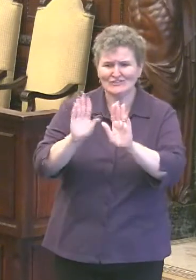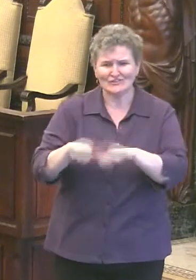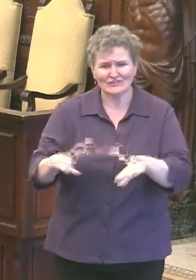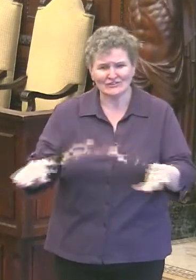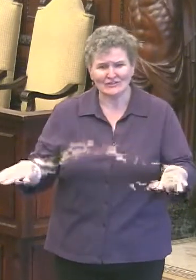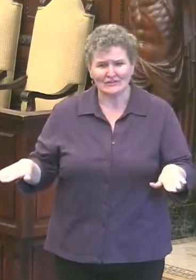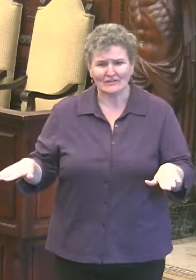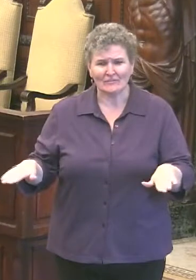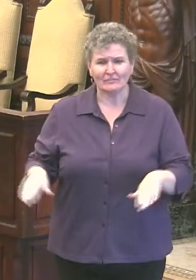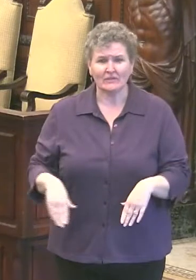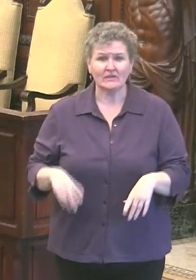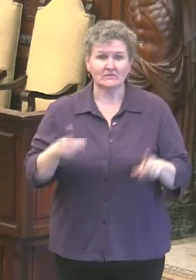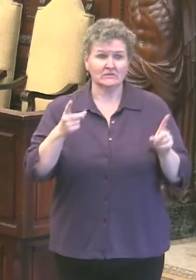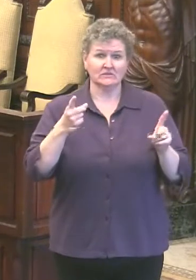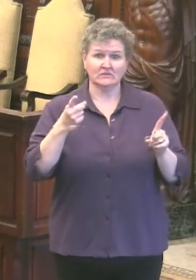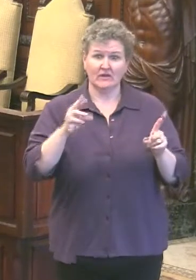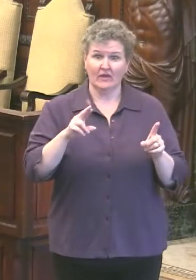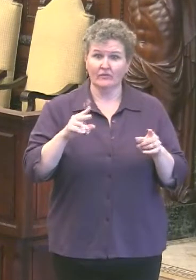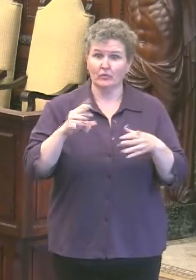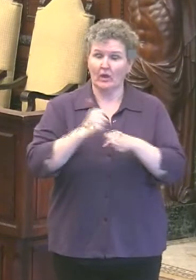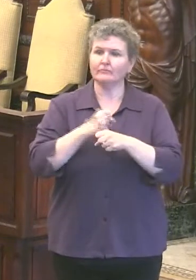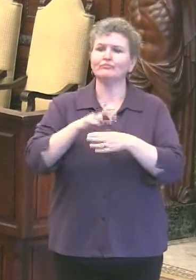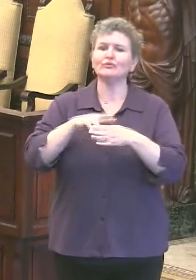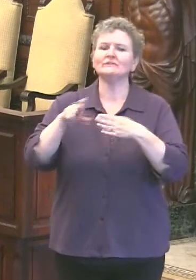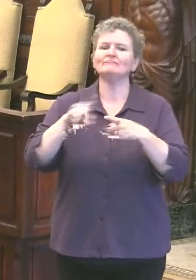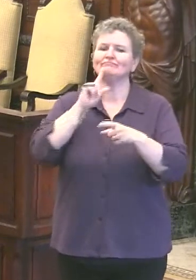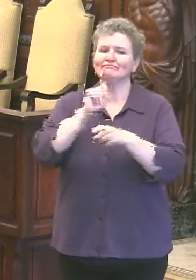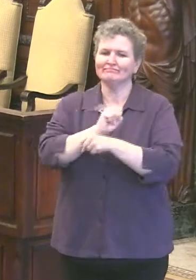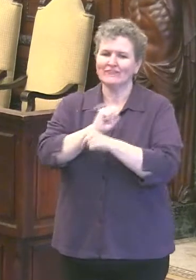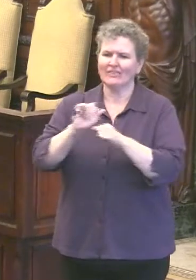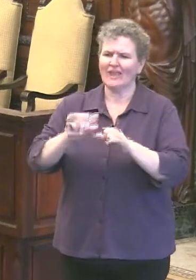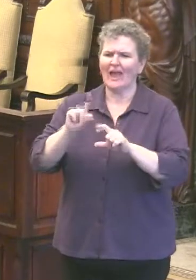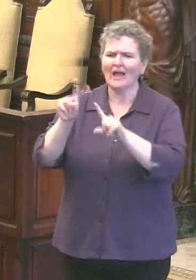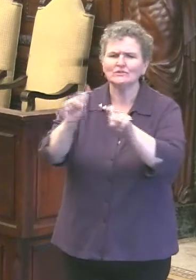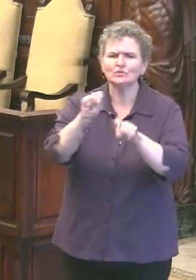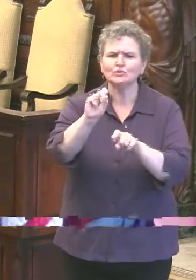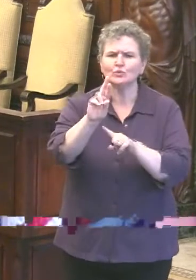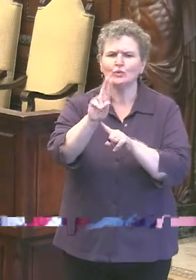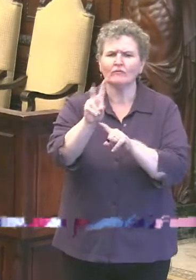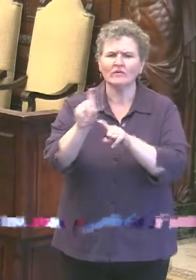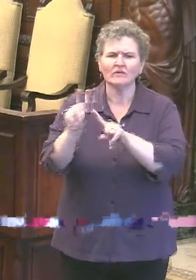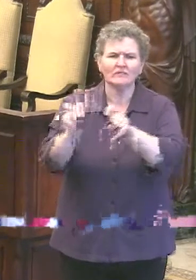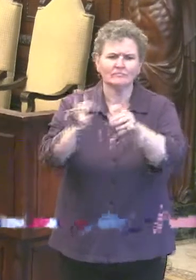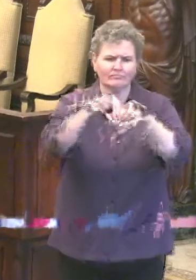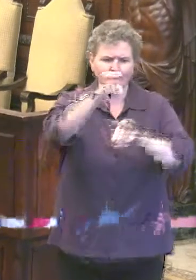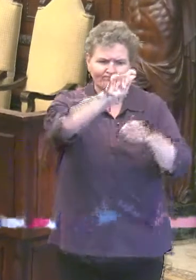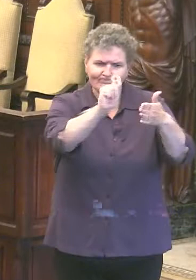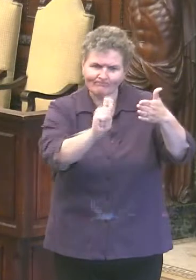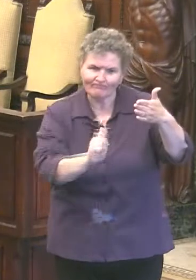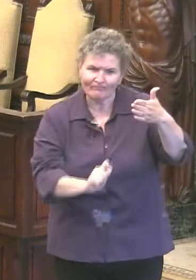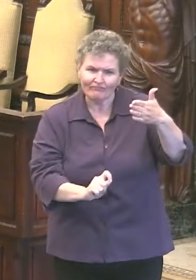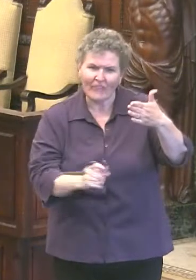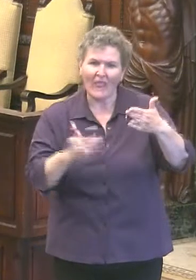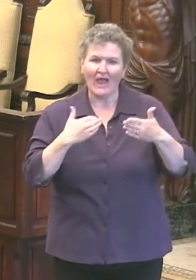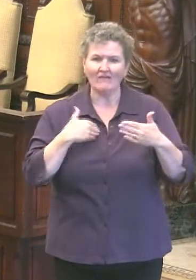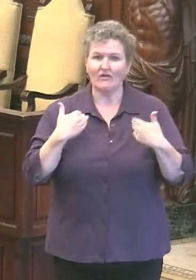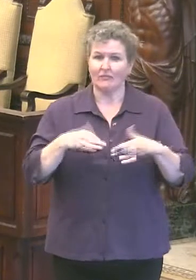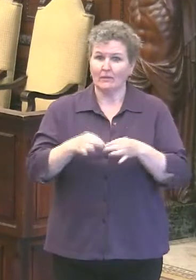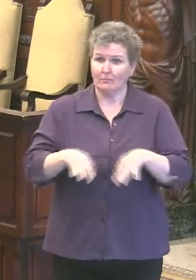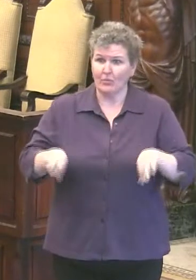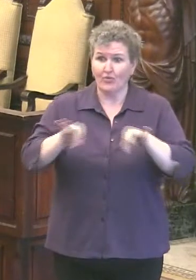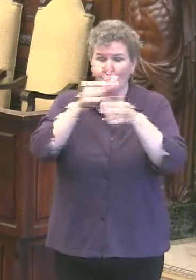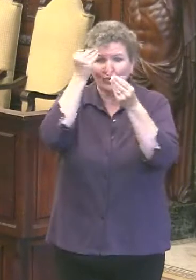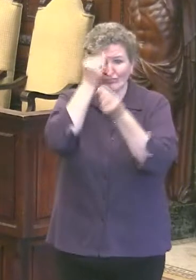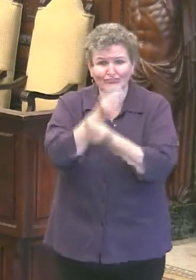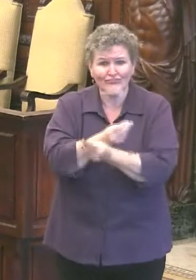has a district survey about how they can safely reopen. In addition, he has an important announcement about Town Hall